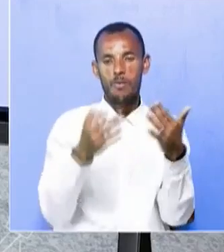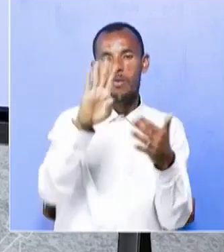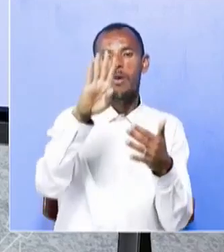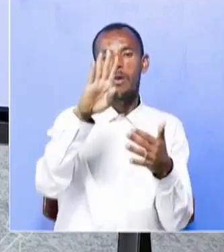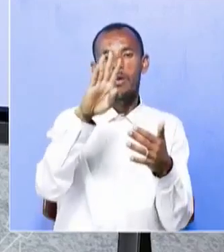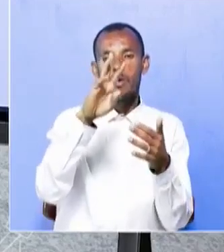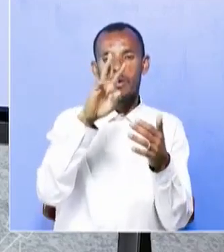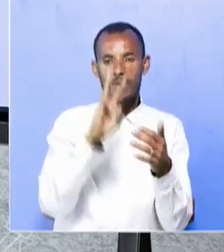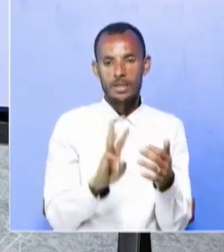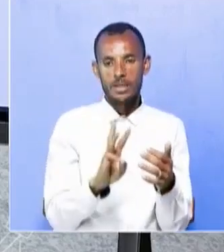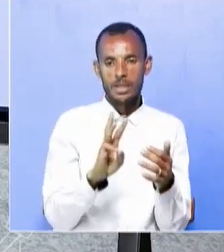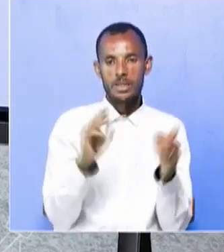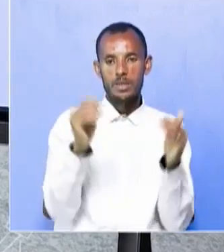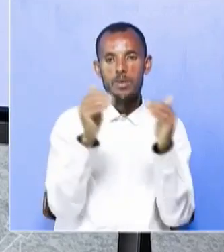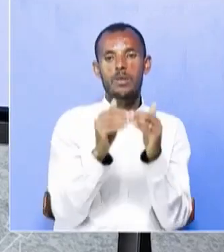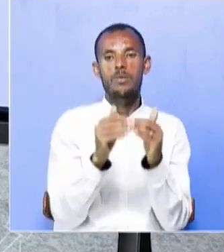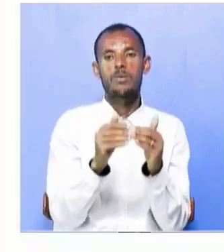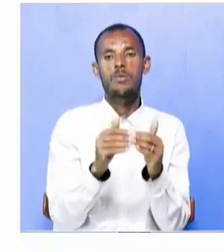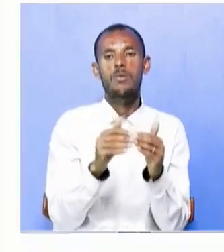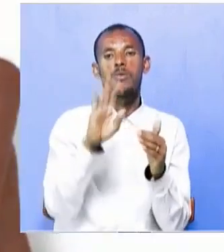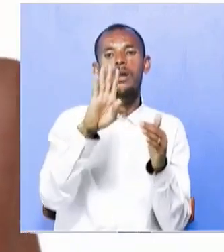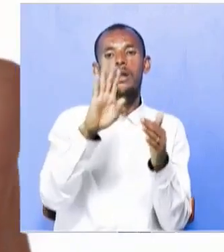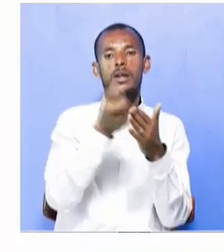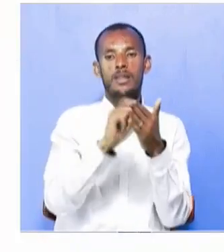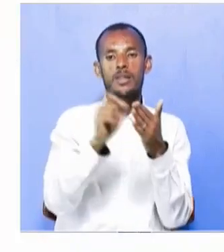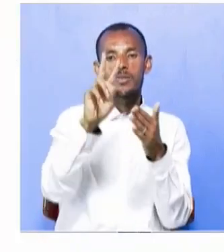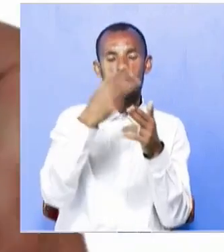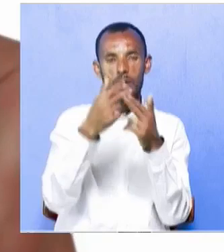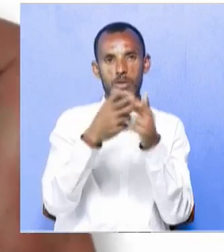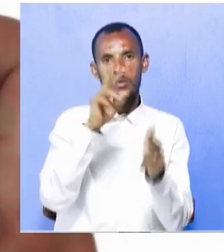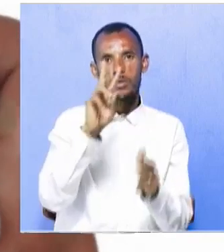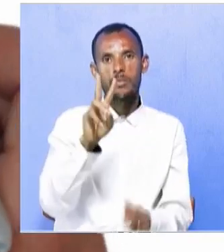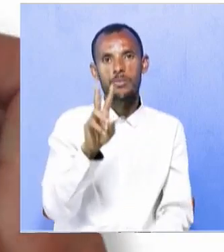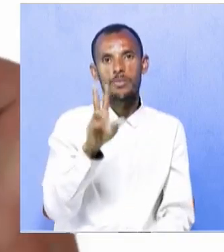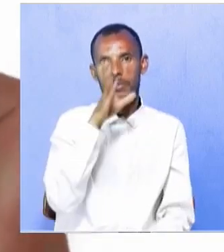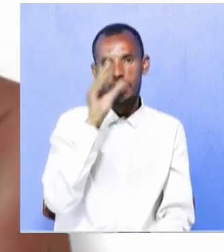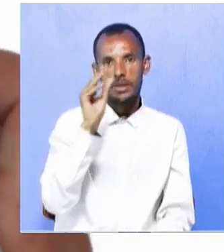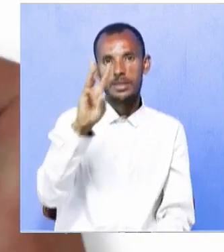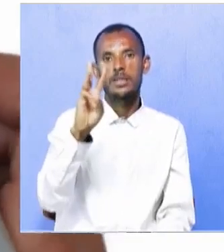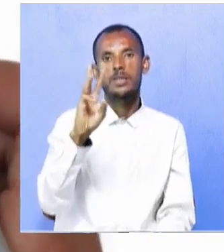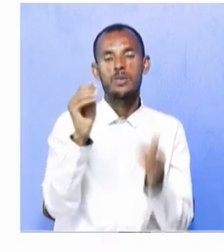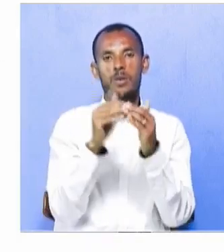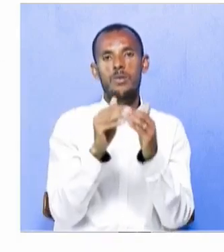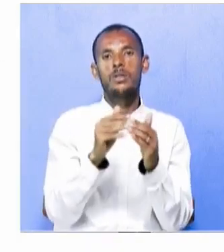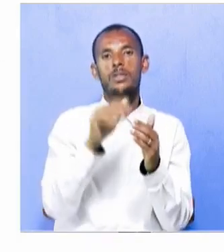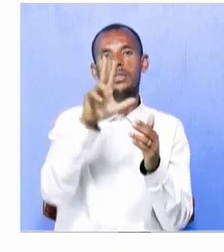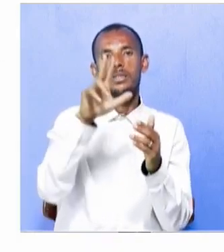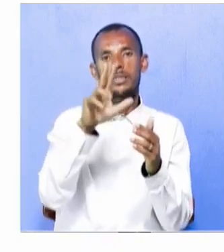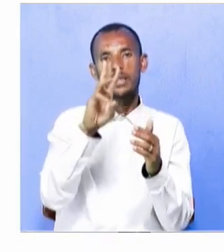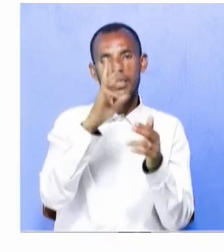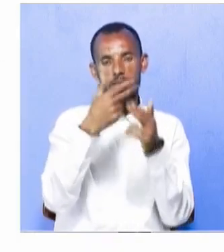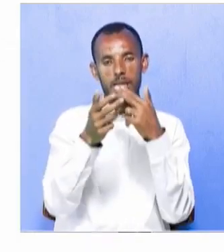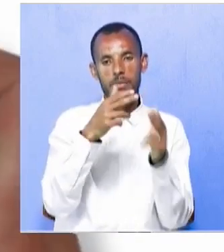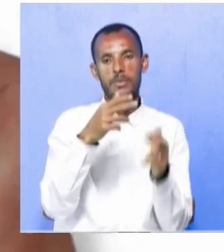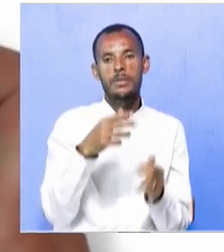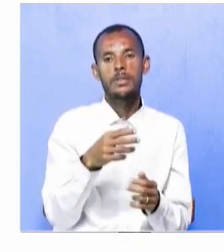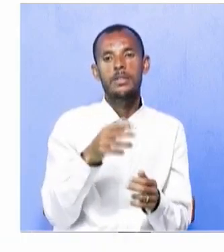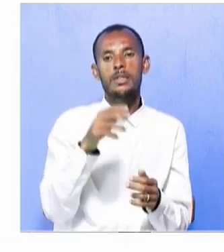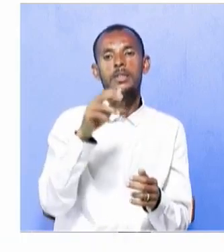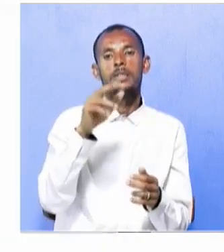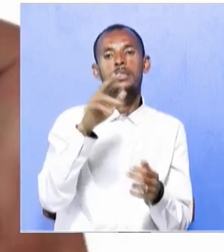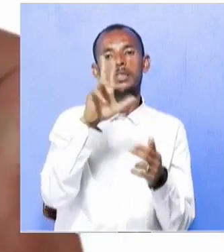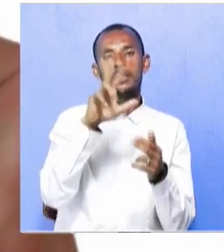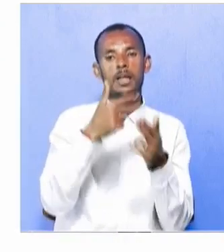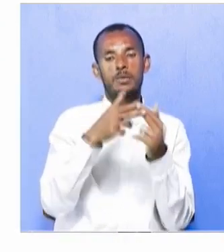over 6 is, 4 can be written as 2 times 2, and 6 is 2 times 3. So this